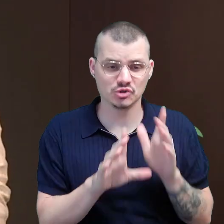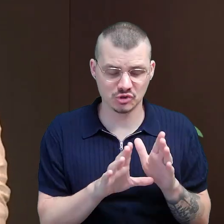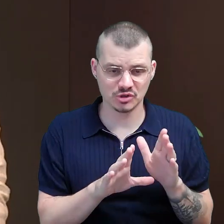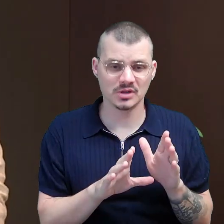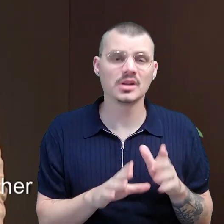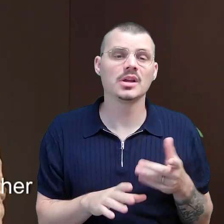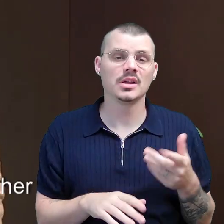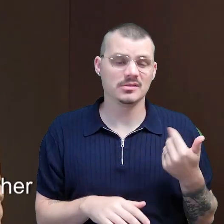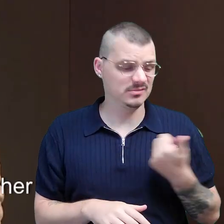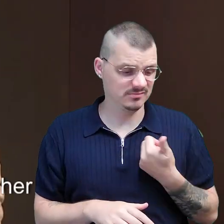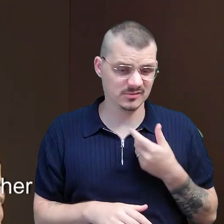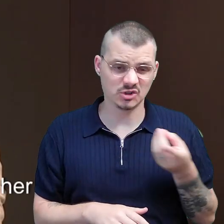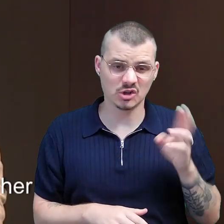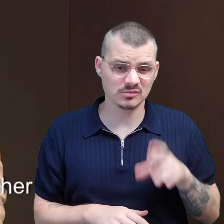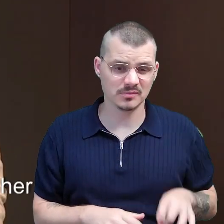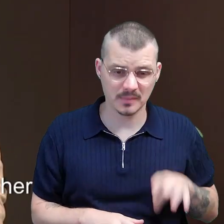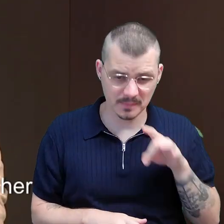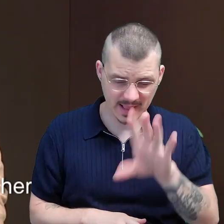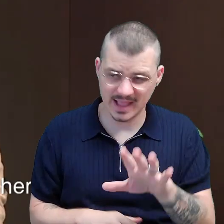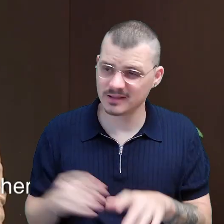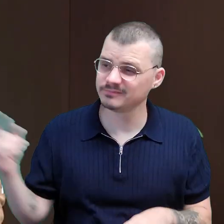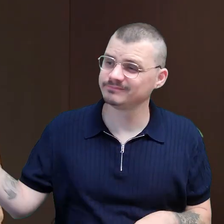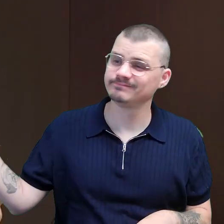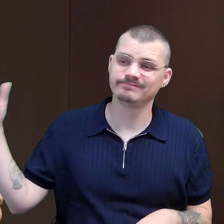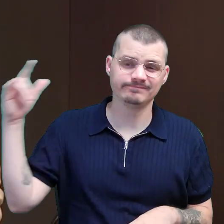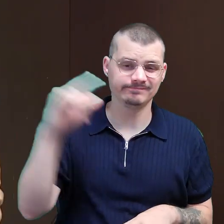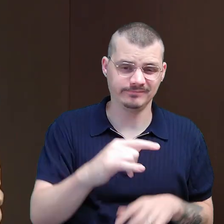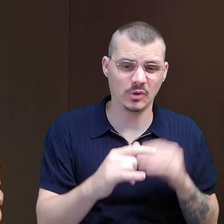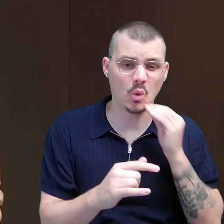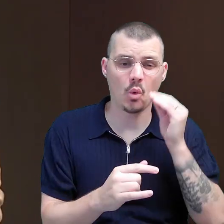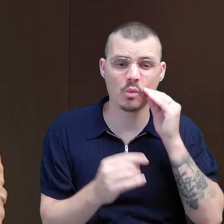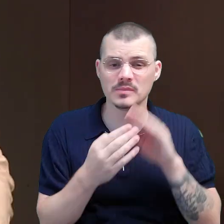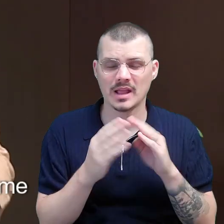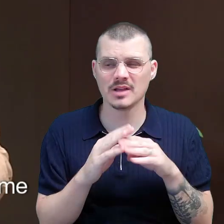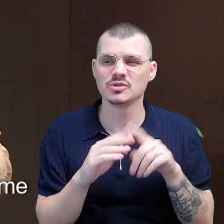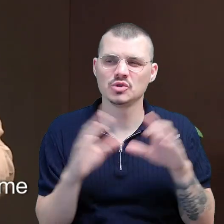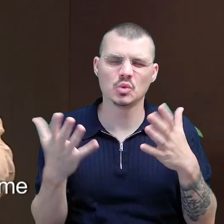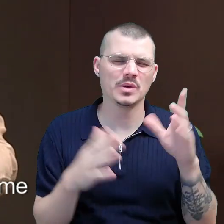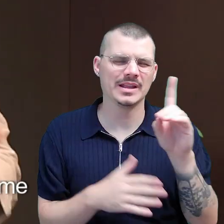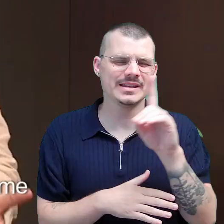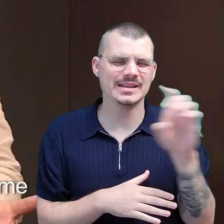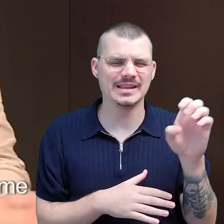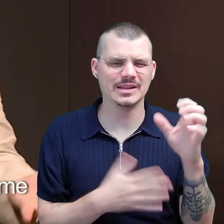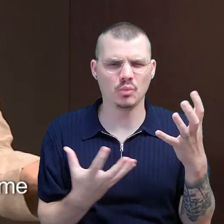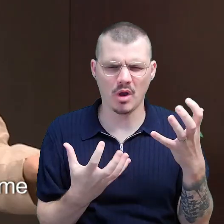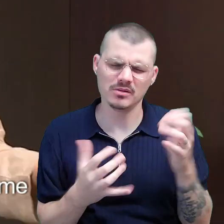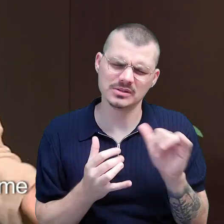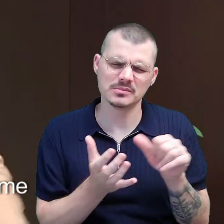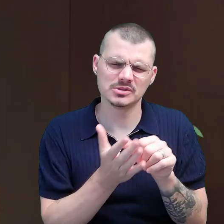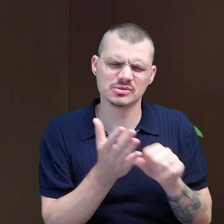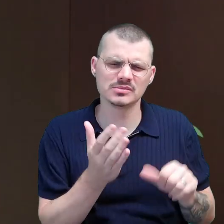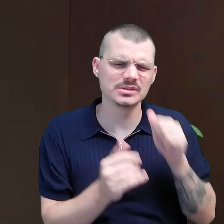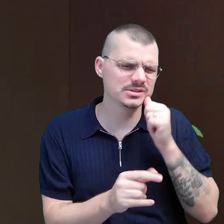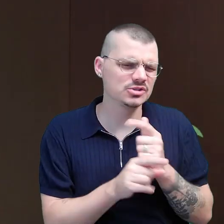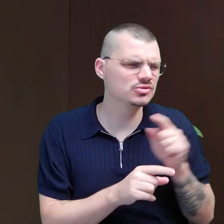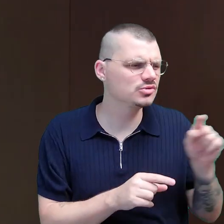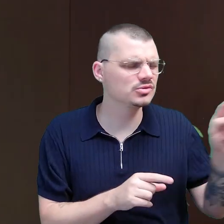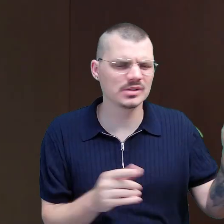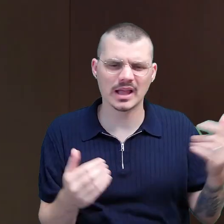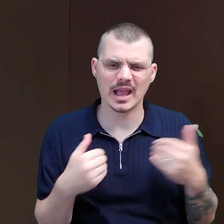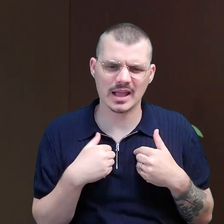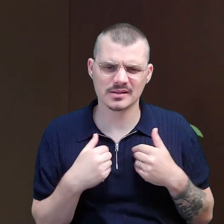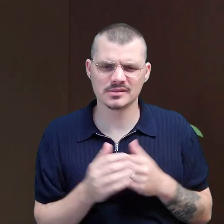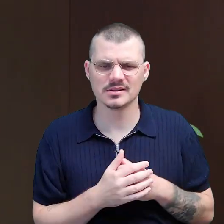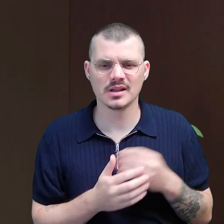mentors, and at his own expense flew the guy to her hometown to help do what Dee wanted was the same operation her sisters